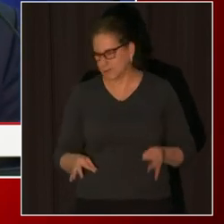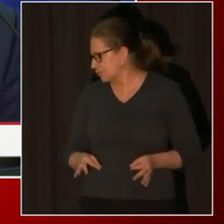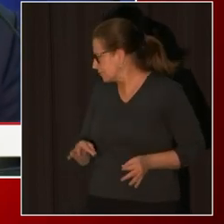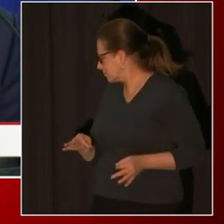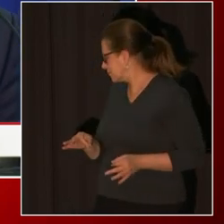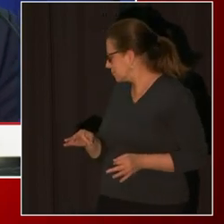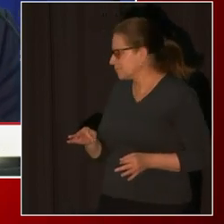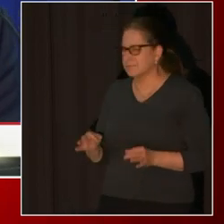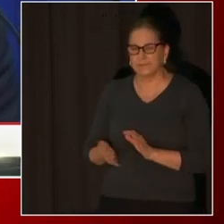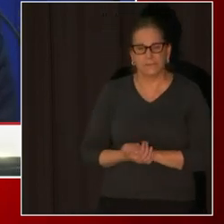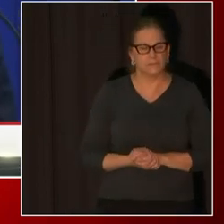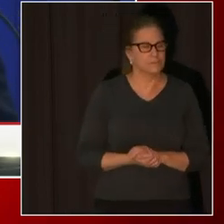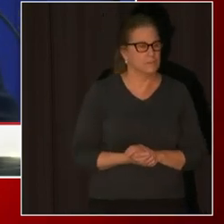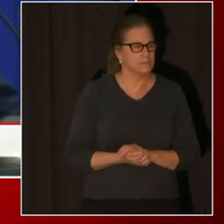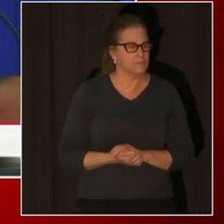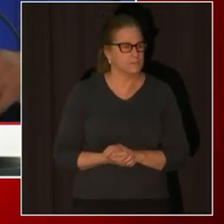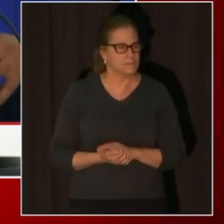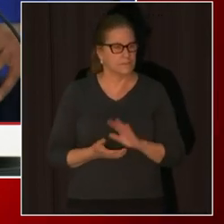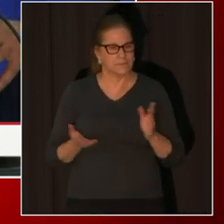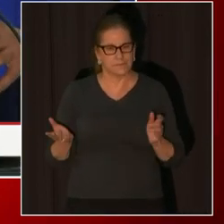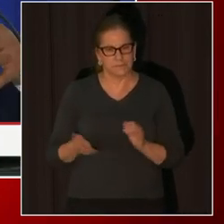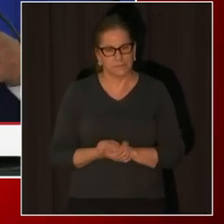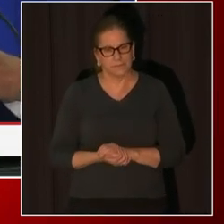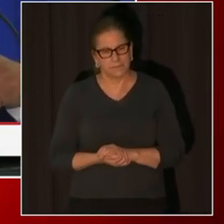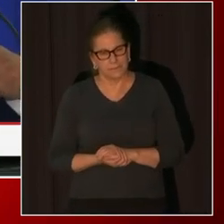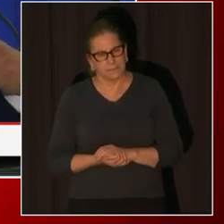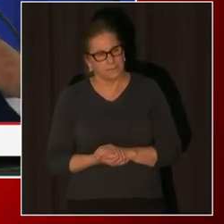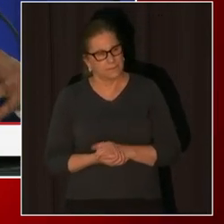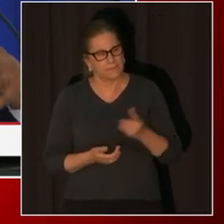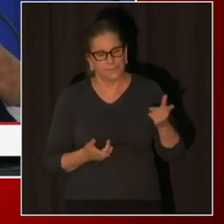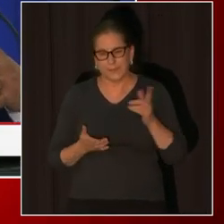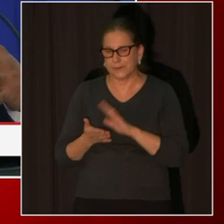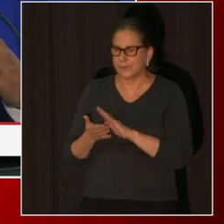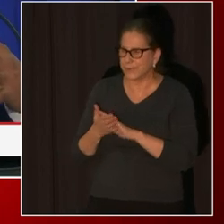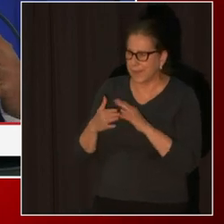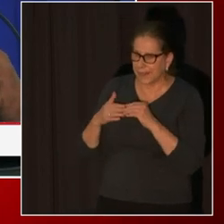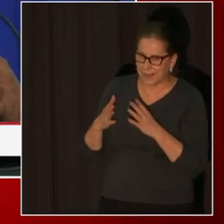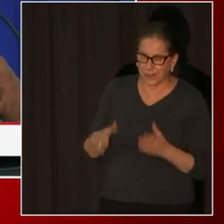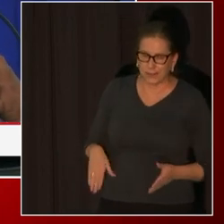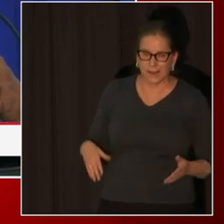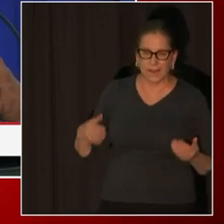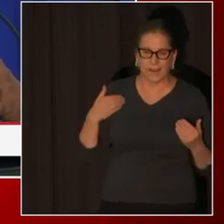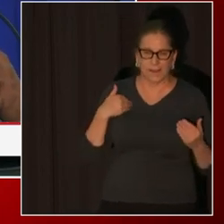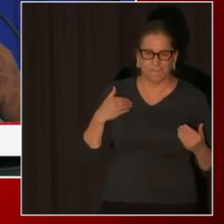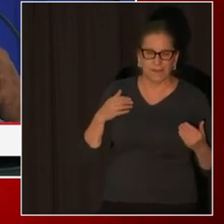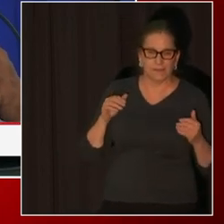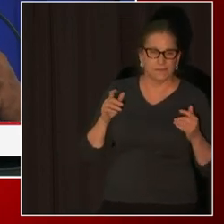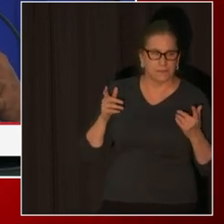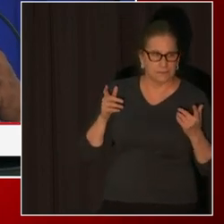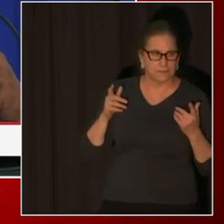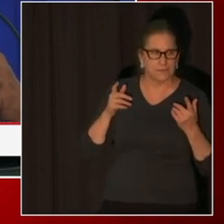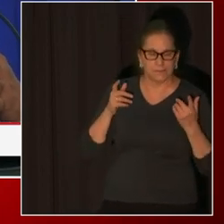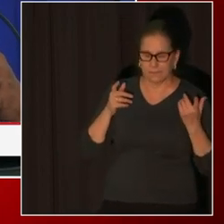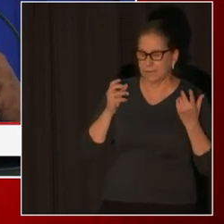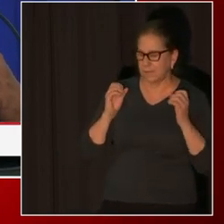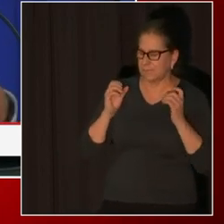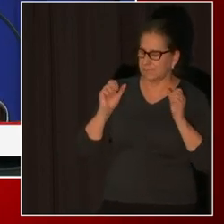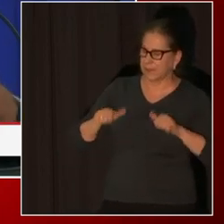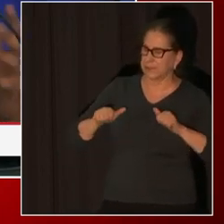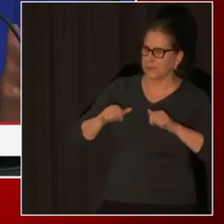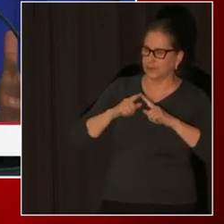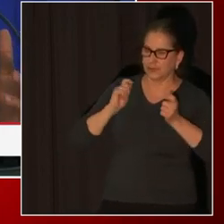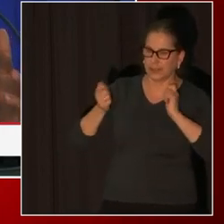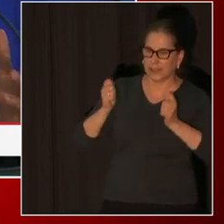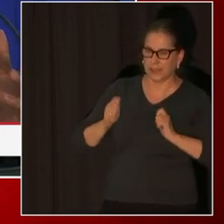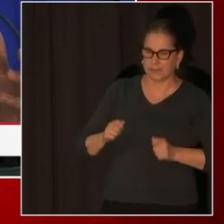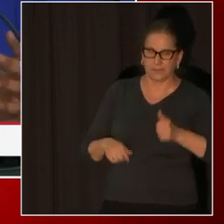or paraprofessional staff. So school leaders have the autonomy to structure their personnel within their school-based budget,